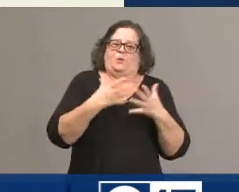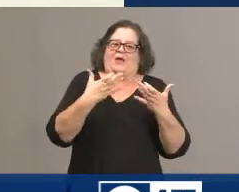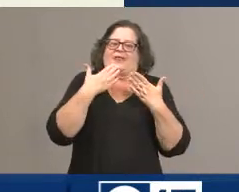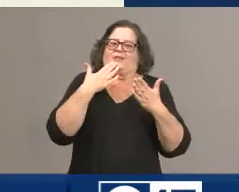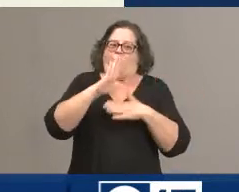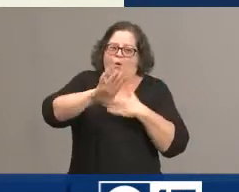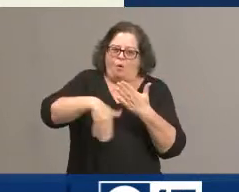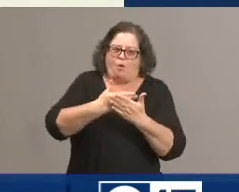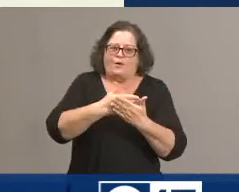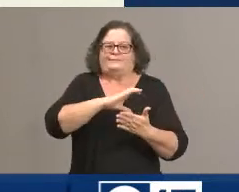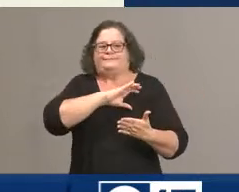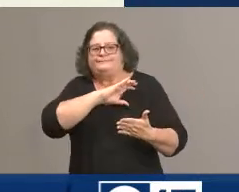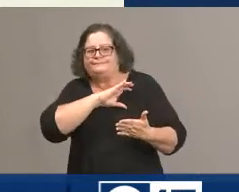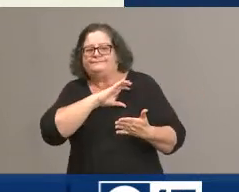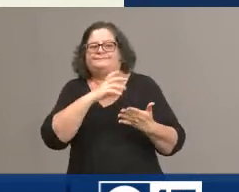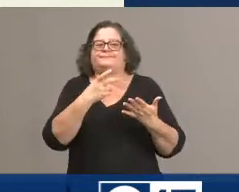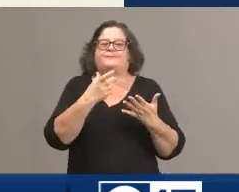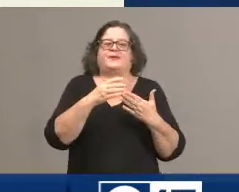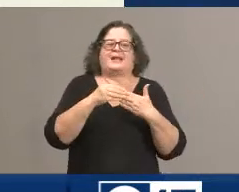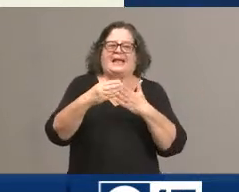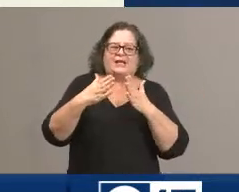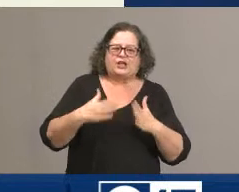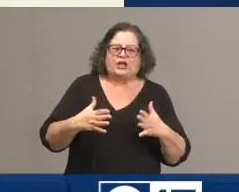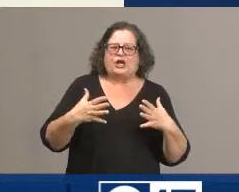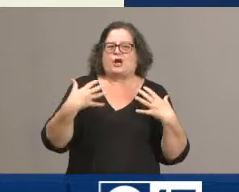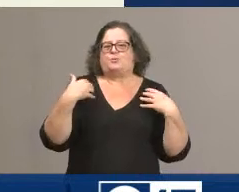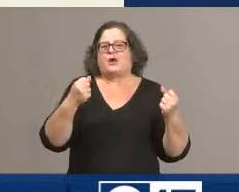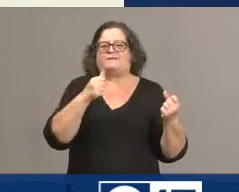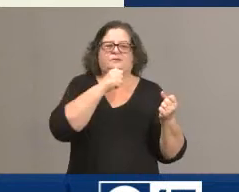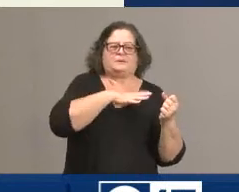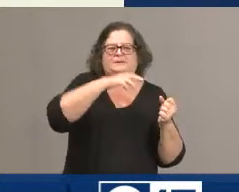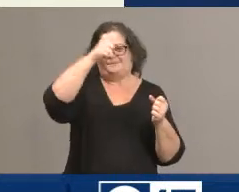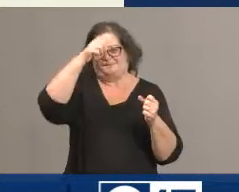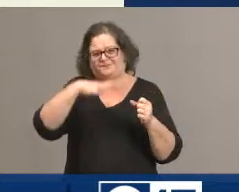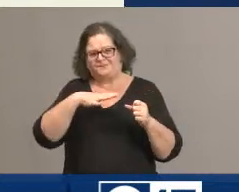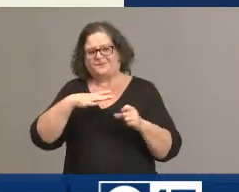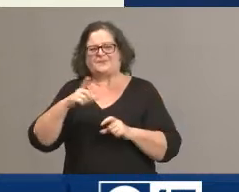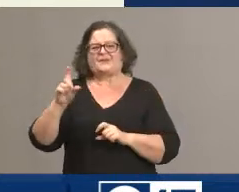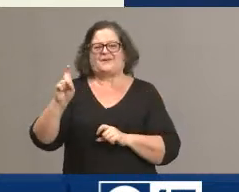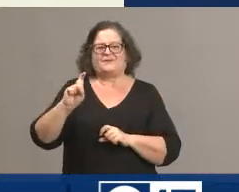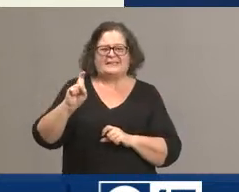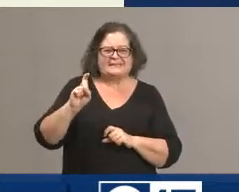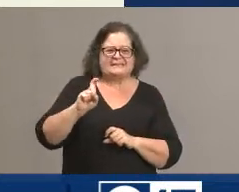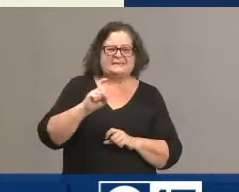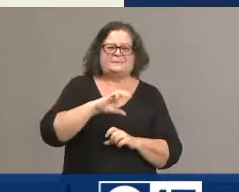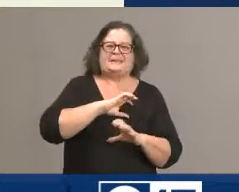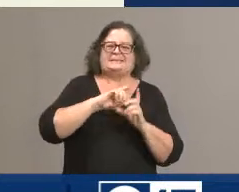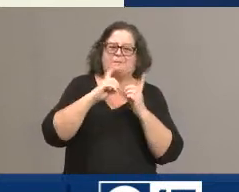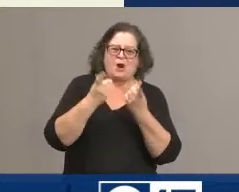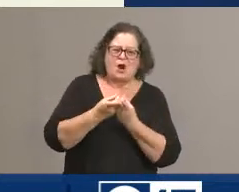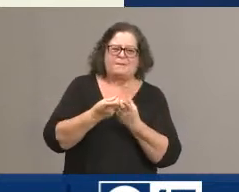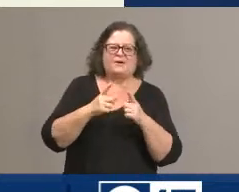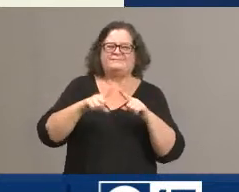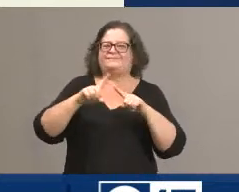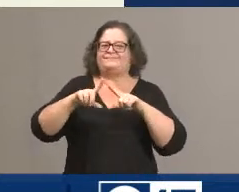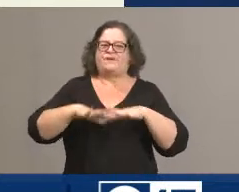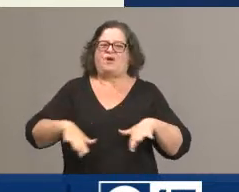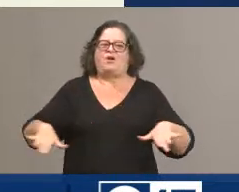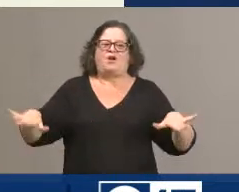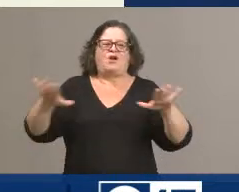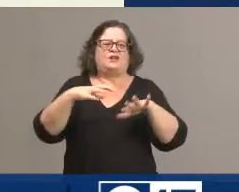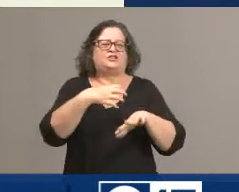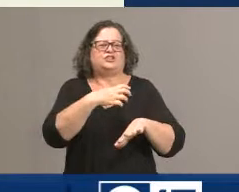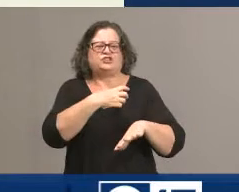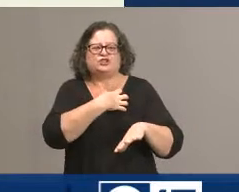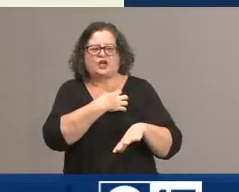Heston Silbert, and what's going on with Department of Public Safety, all of our sheriffs and cops on the front line.